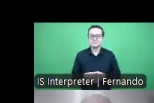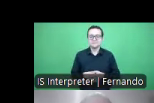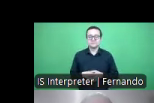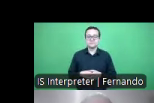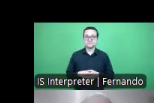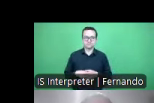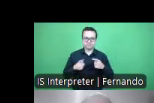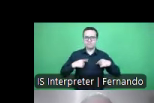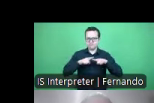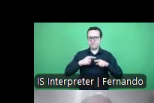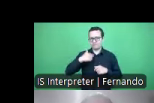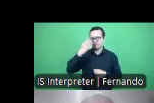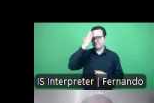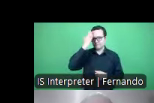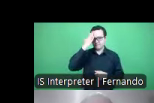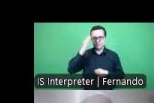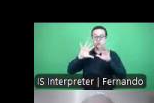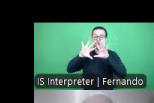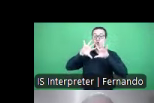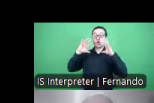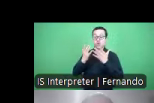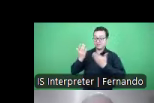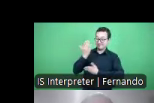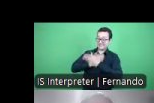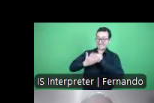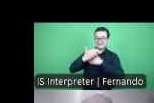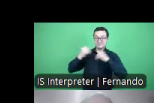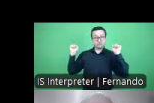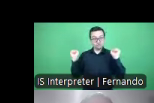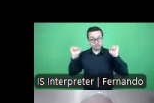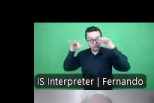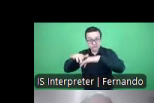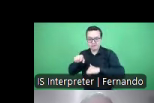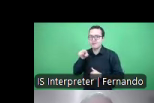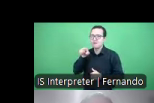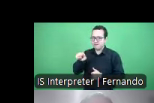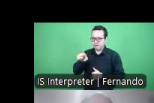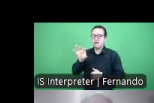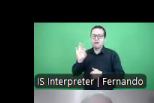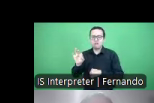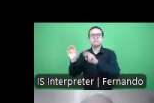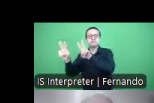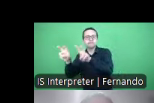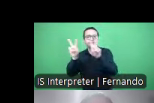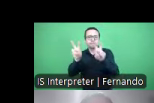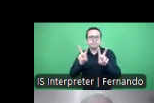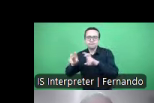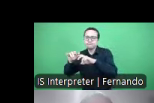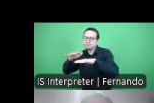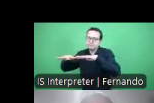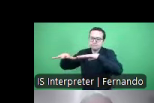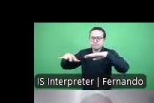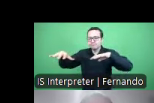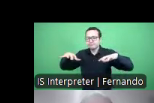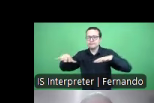untuk a space menguatkan to strengthen dan kemudian memberikan and dorongan also kepada kita untuk to mendapatkan encourage all of komitmen us